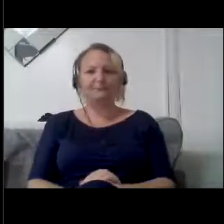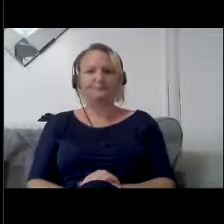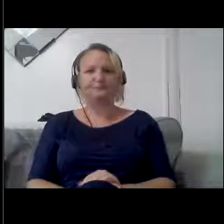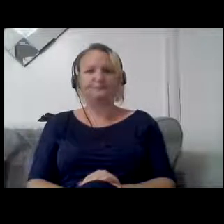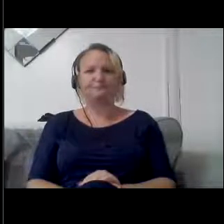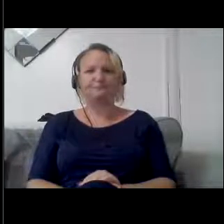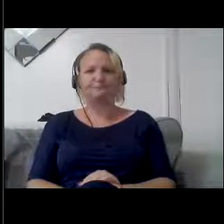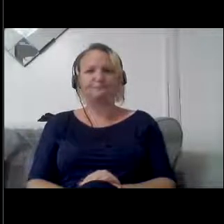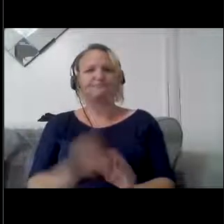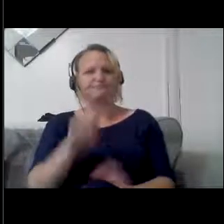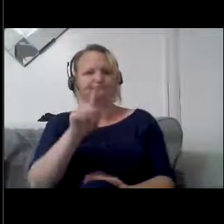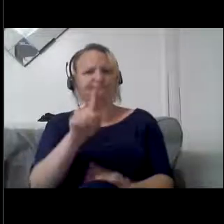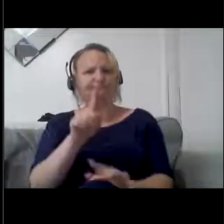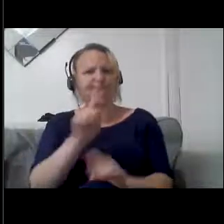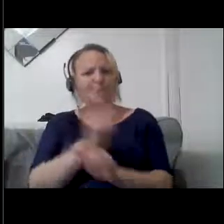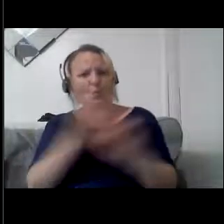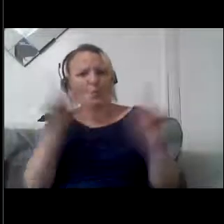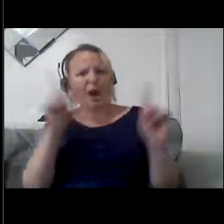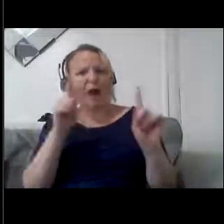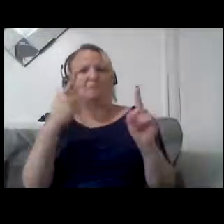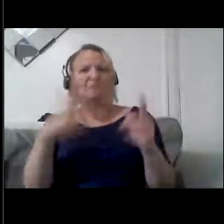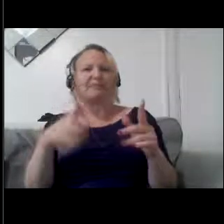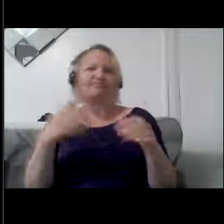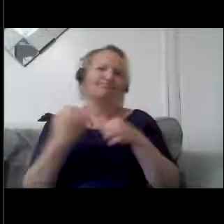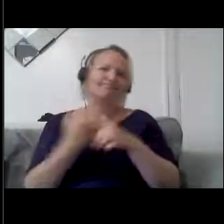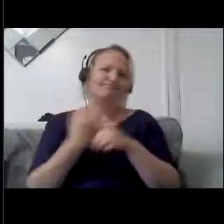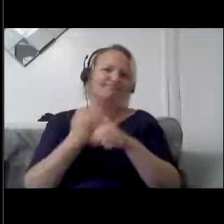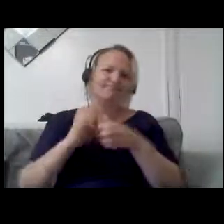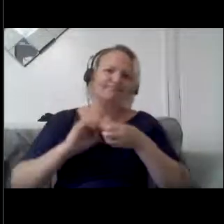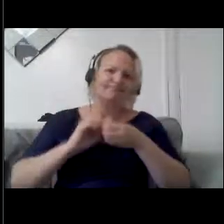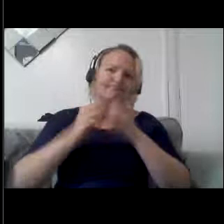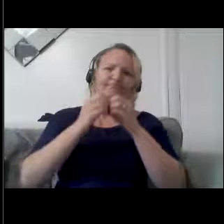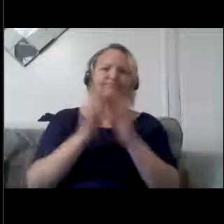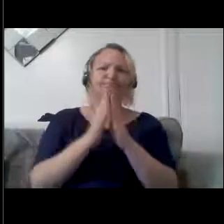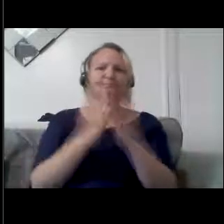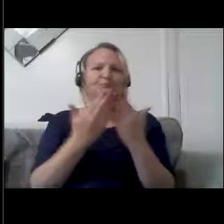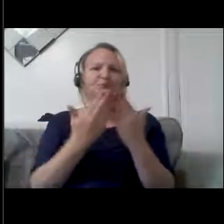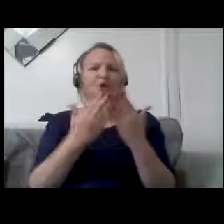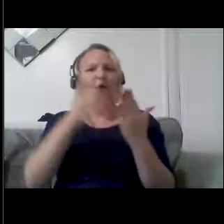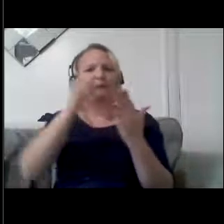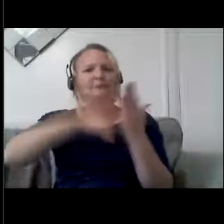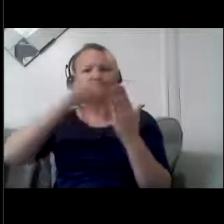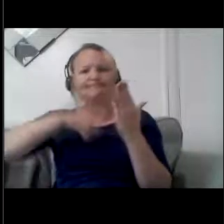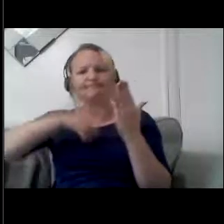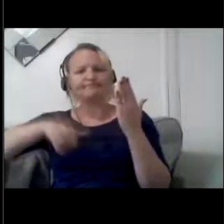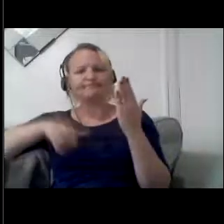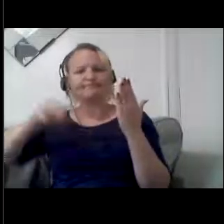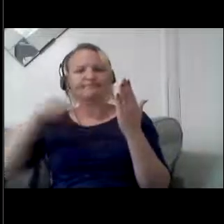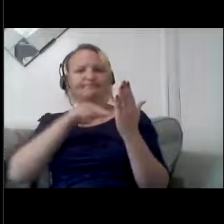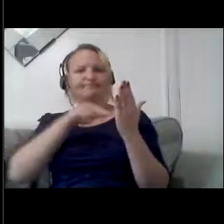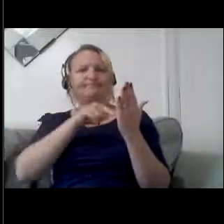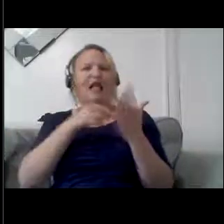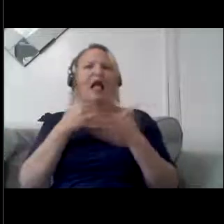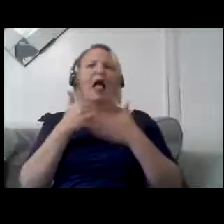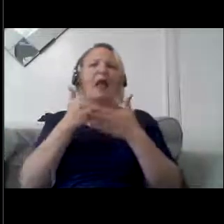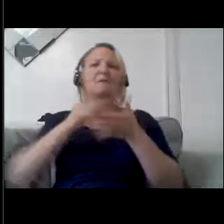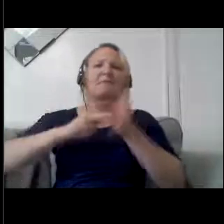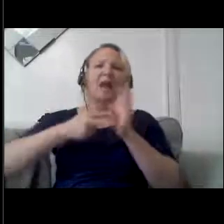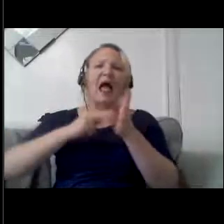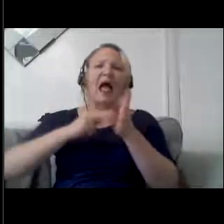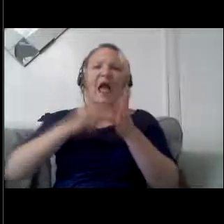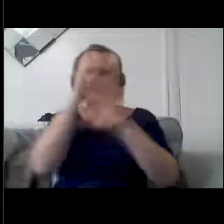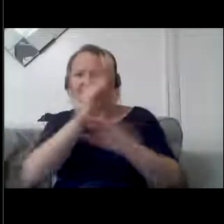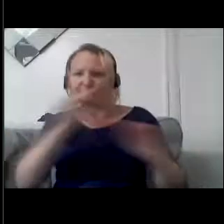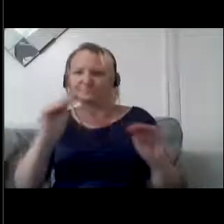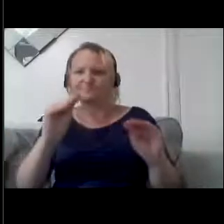probably are aware that we've produced a number of documents to help explain our plans, and as we move through the webinar, we'll be signposting